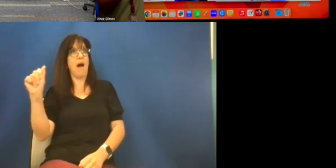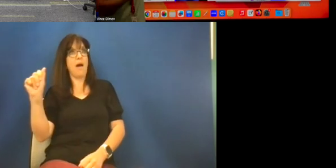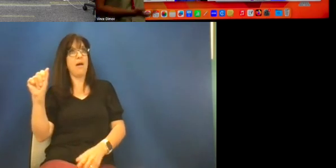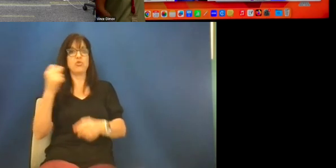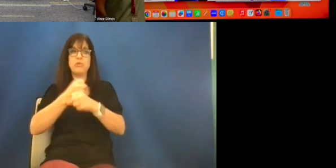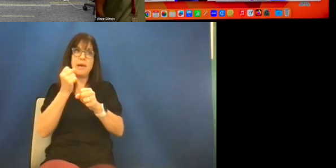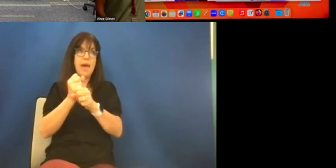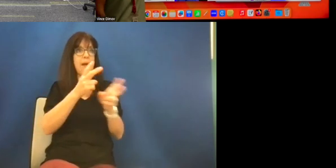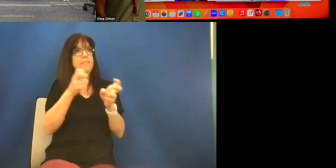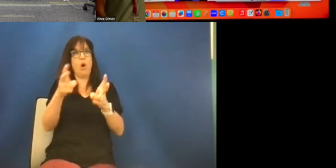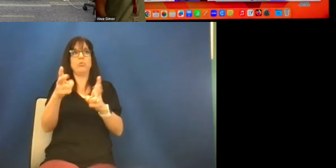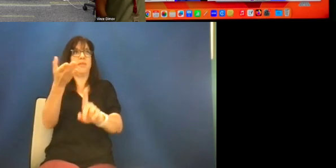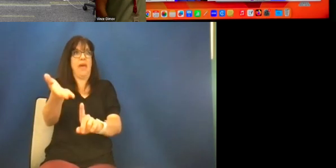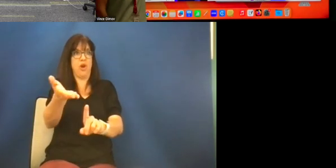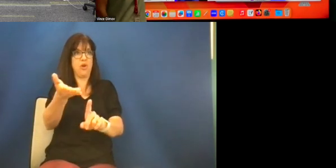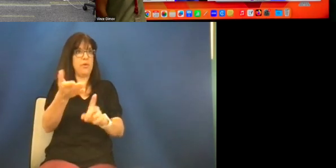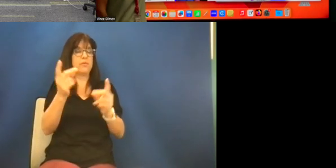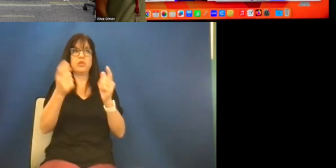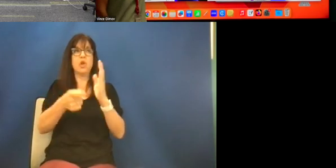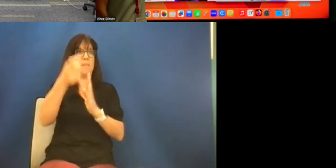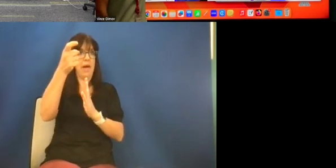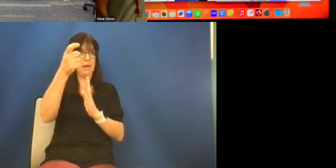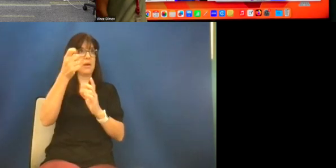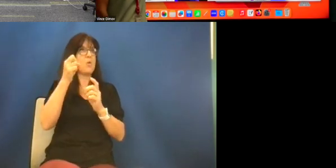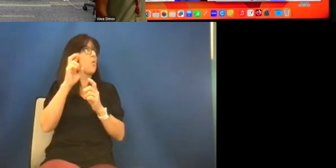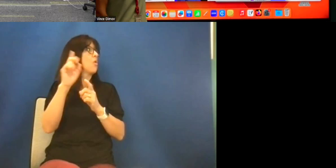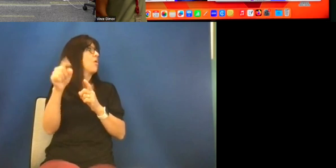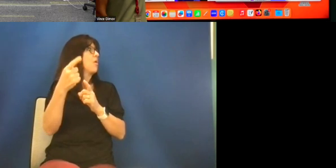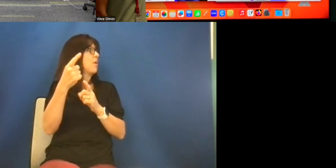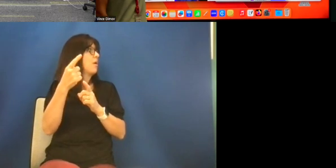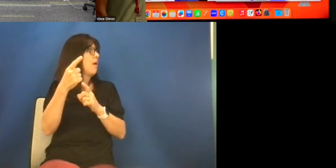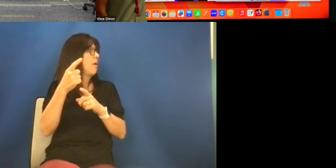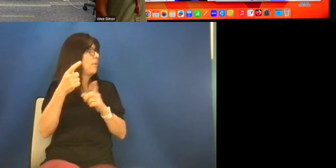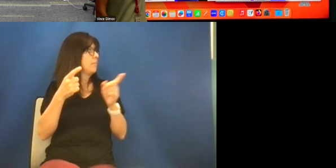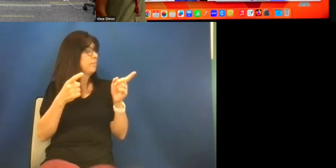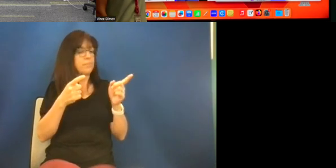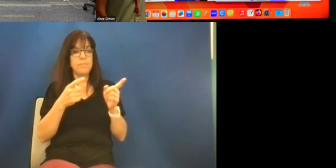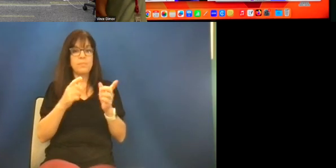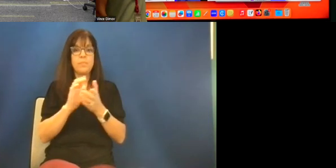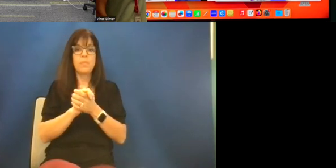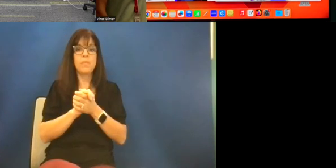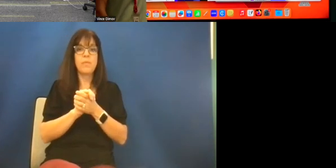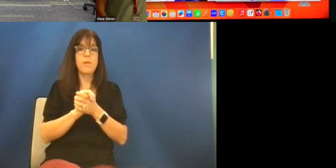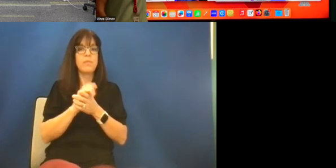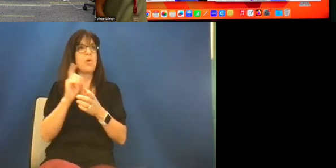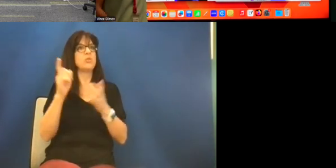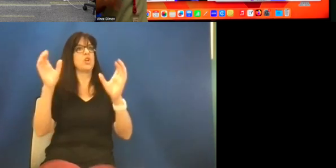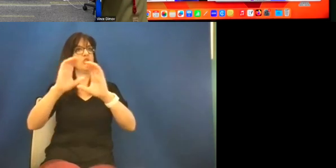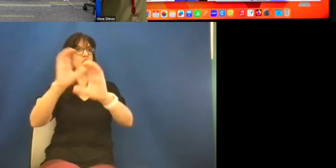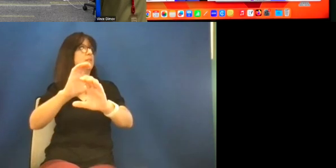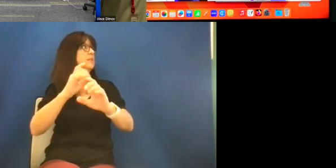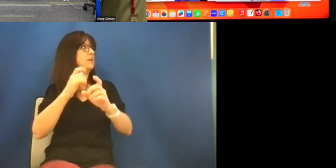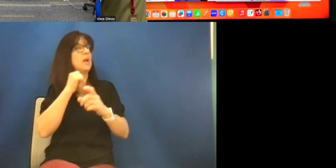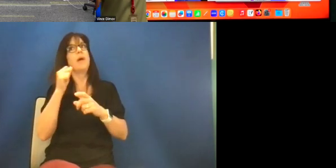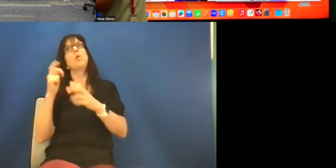create it and then put it in there automatically. Or you could just do Giphy or Unsplash. And so those are searches. Like you don't have to go